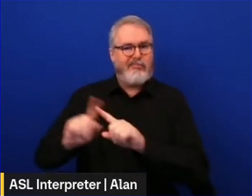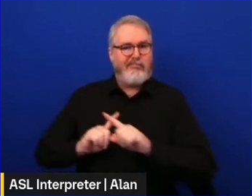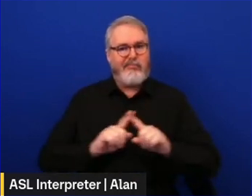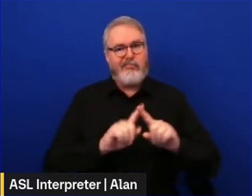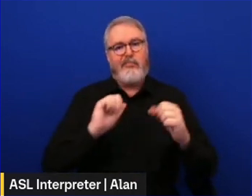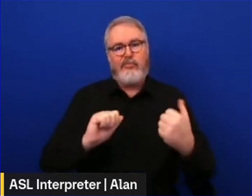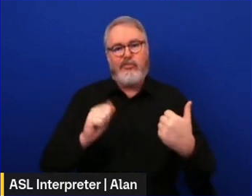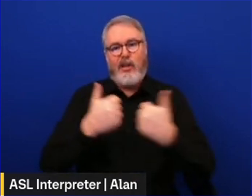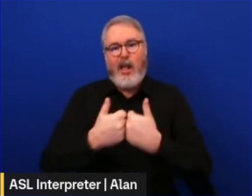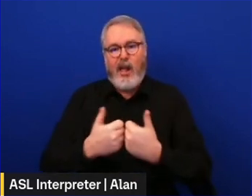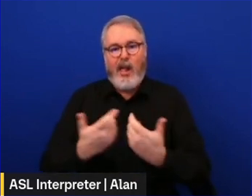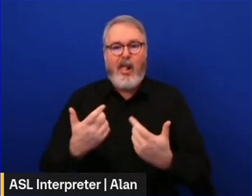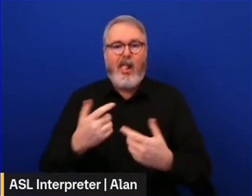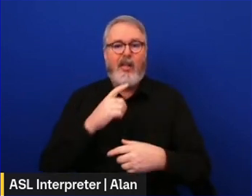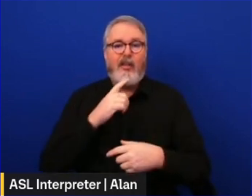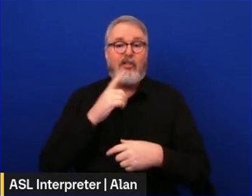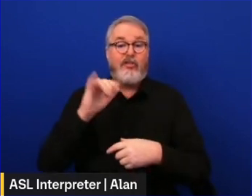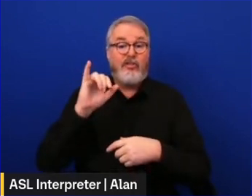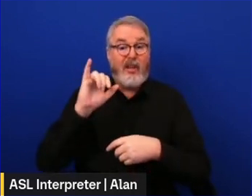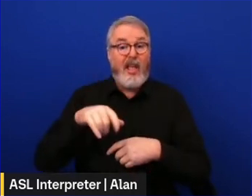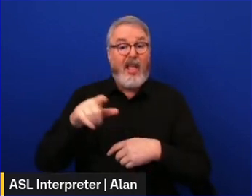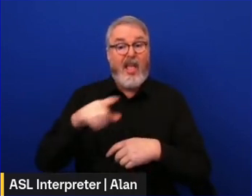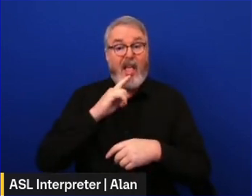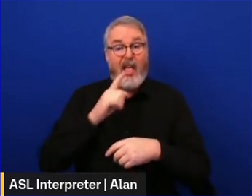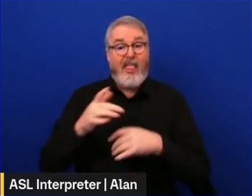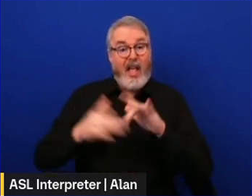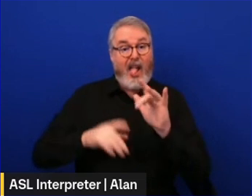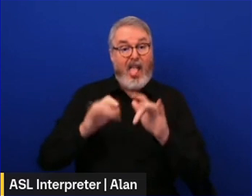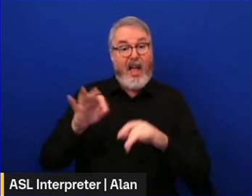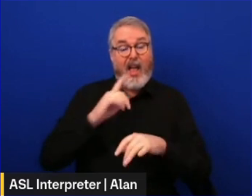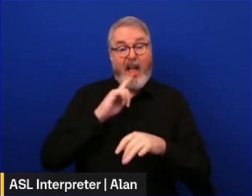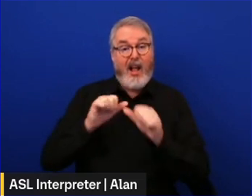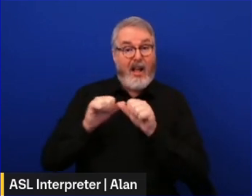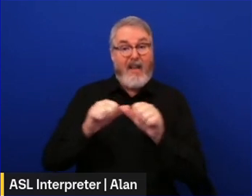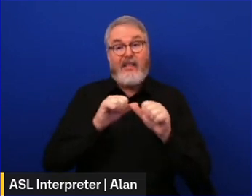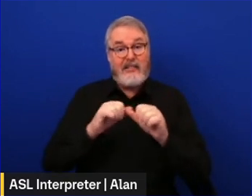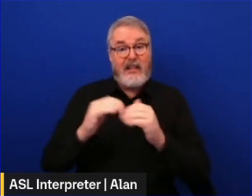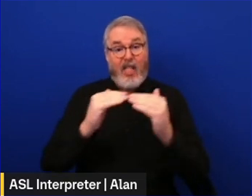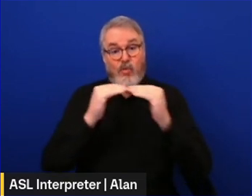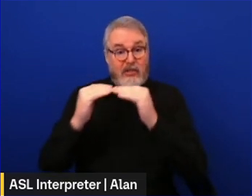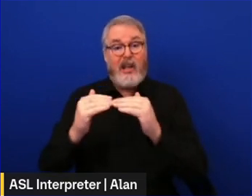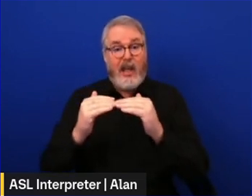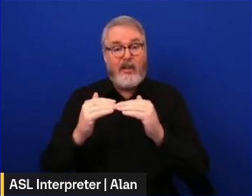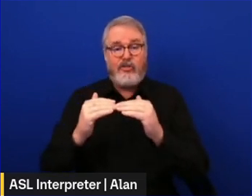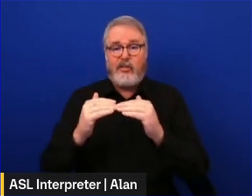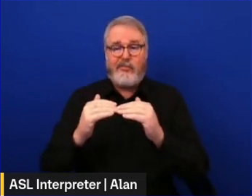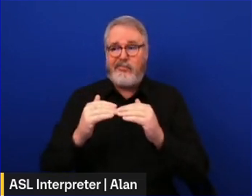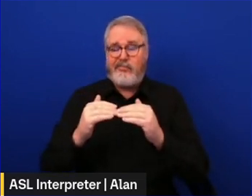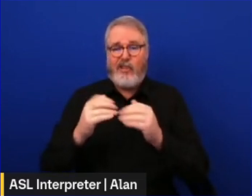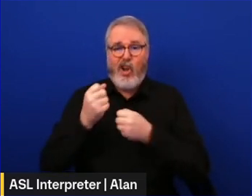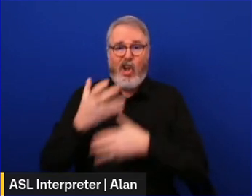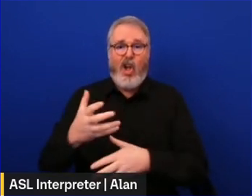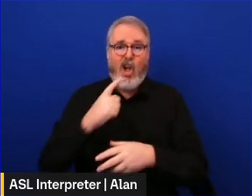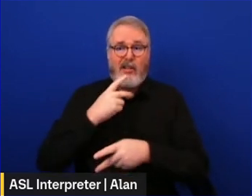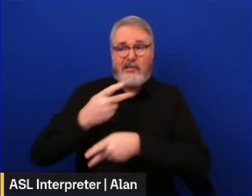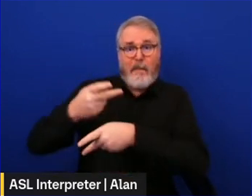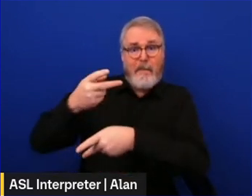of standardization leads to configuration drift, maintenance nightmares, and worst of